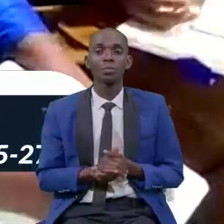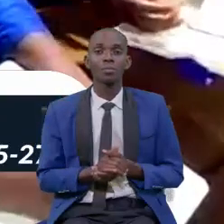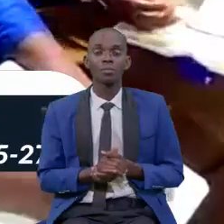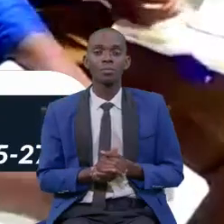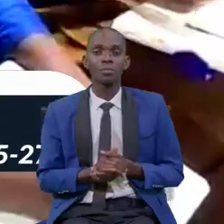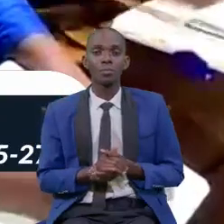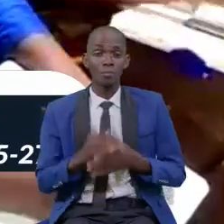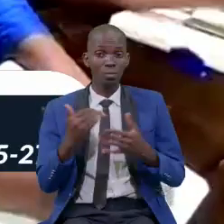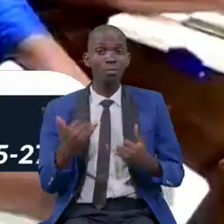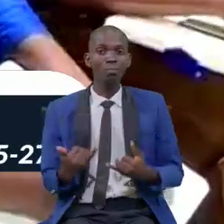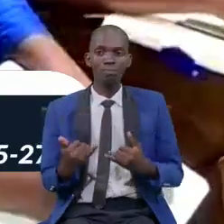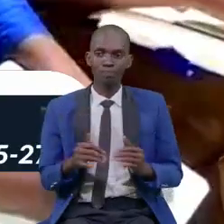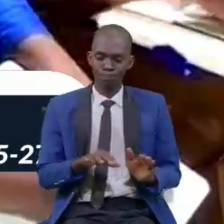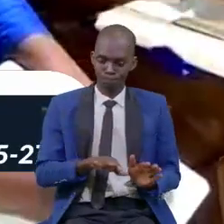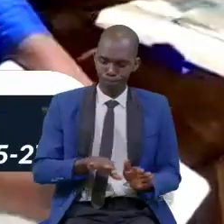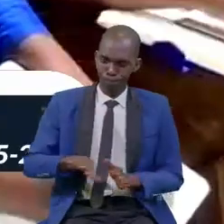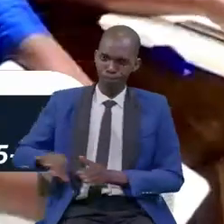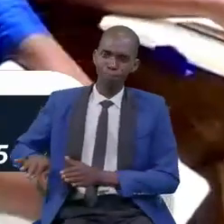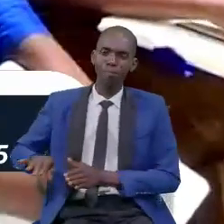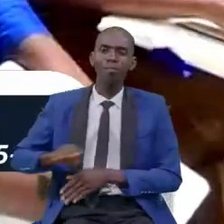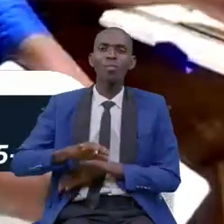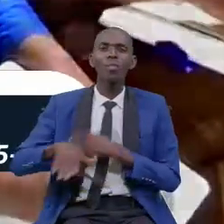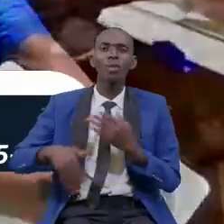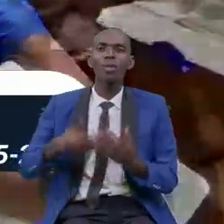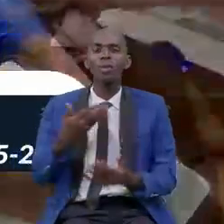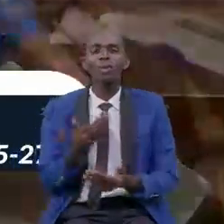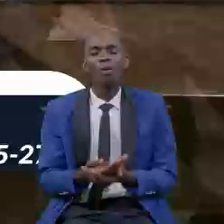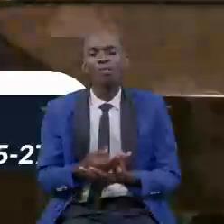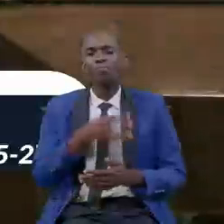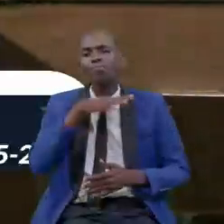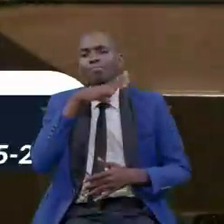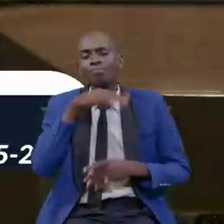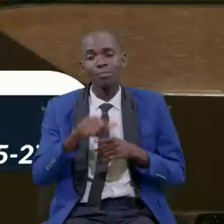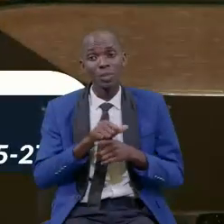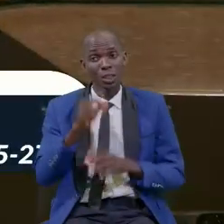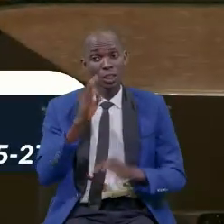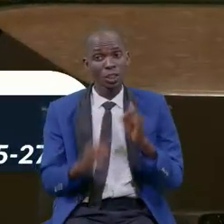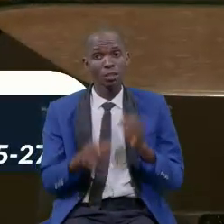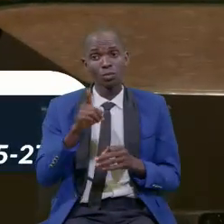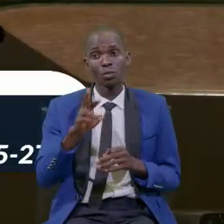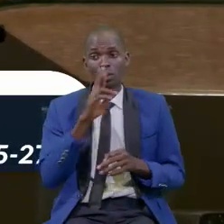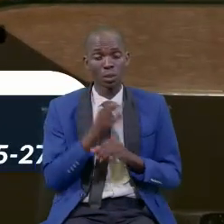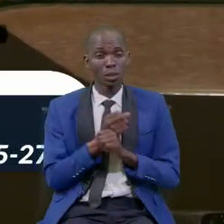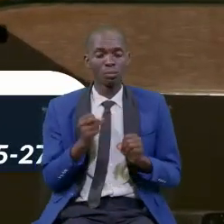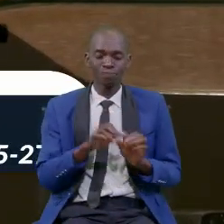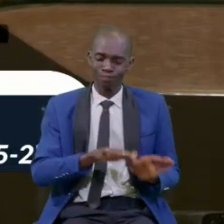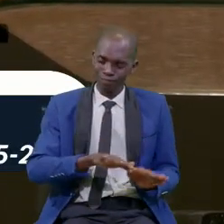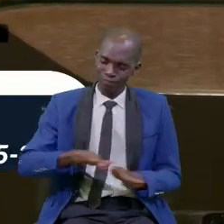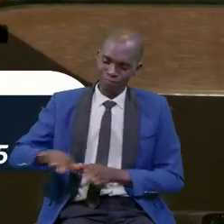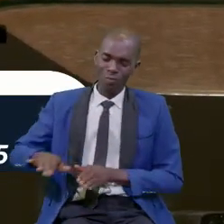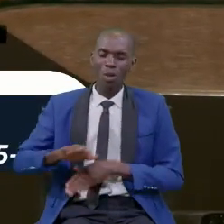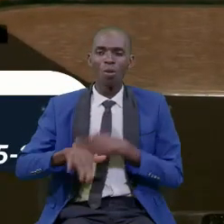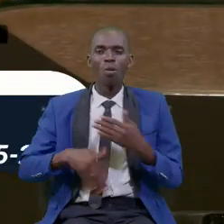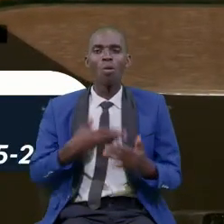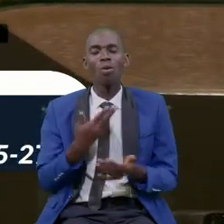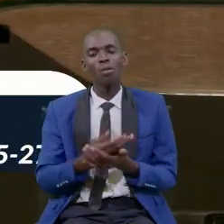lay apart all filthiness. If you are born again, lay apart